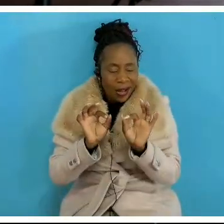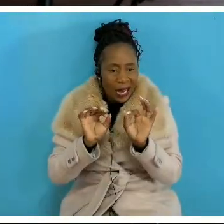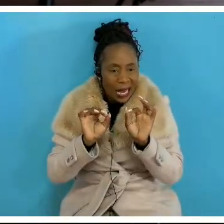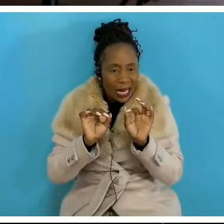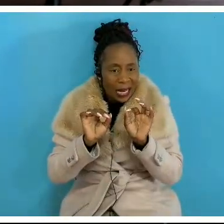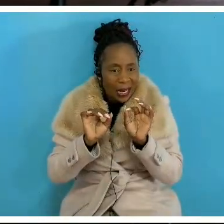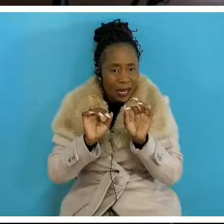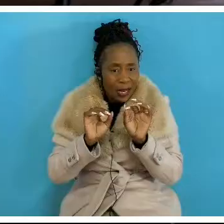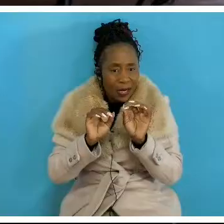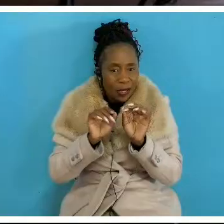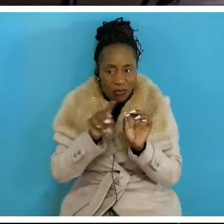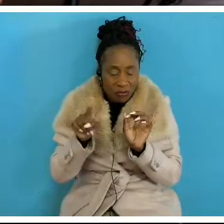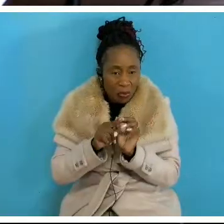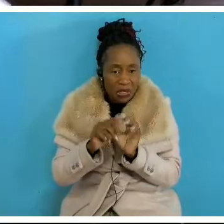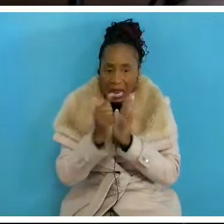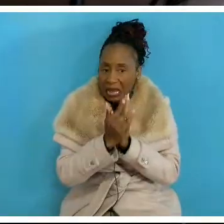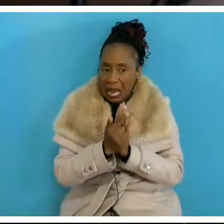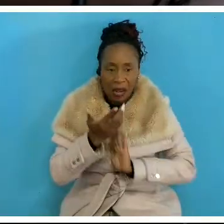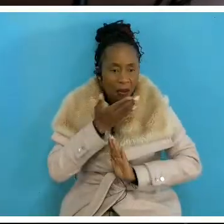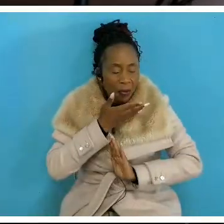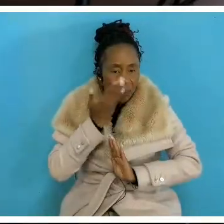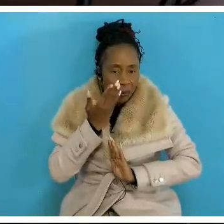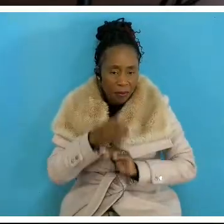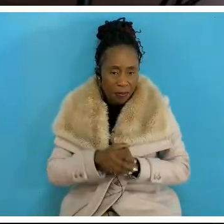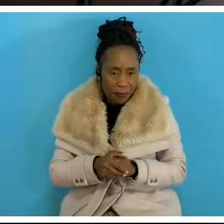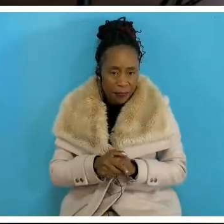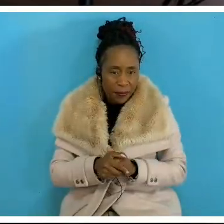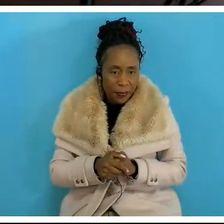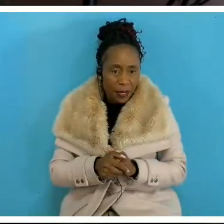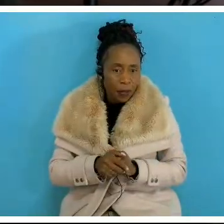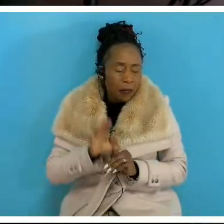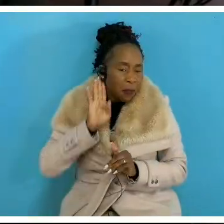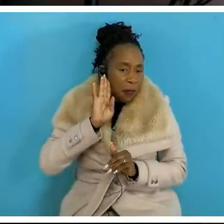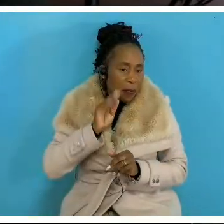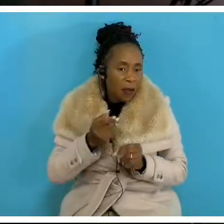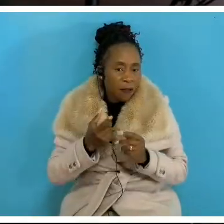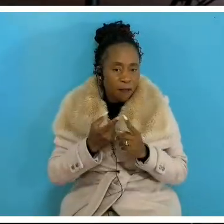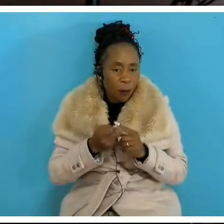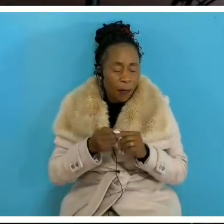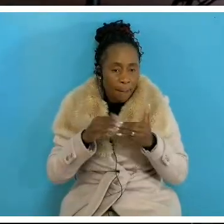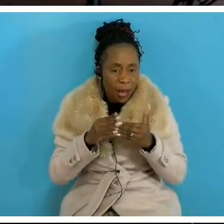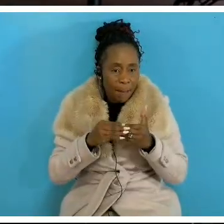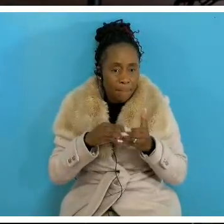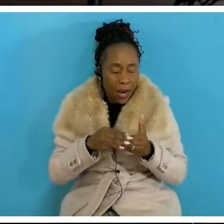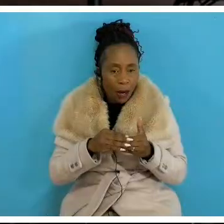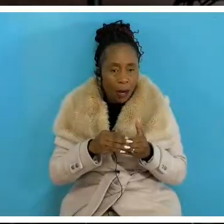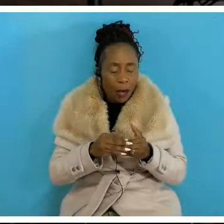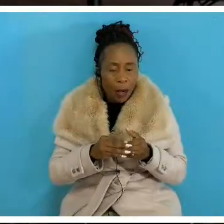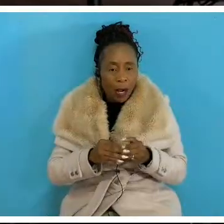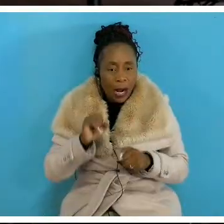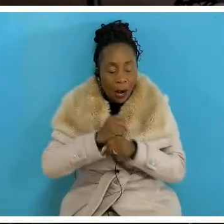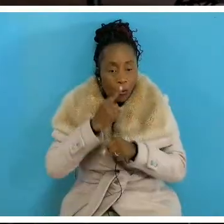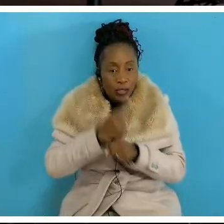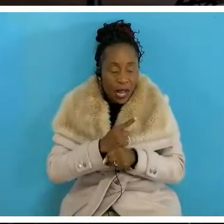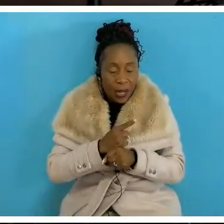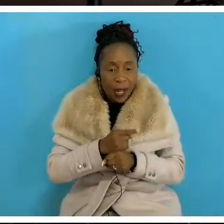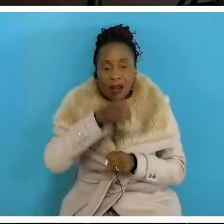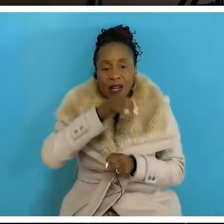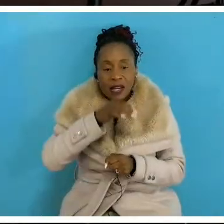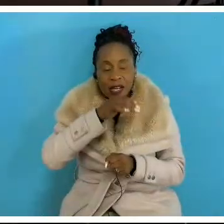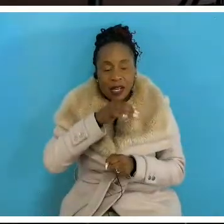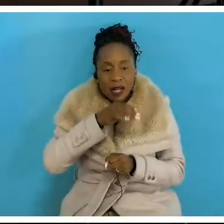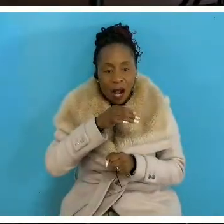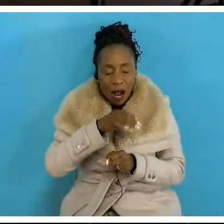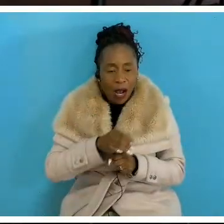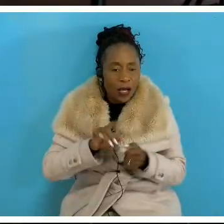Enderdale. I've heard from the member from the Gauteng Liquor Board that there's combi courts